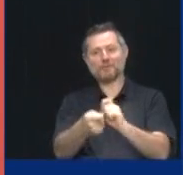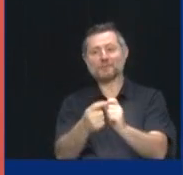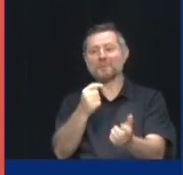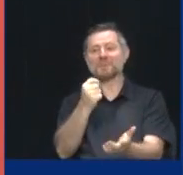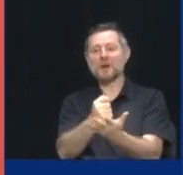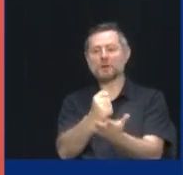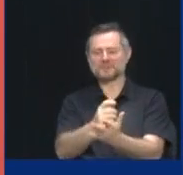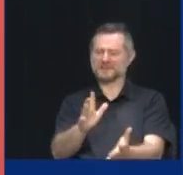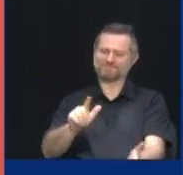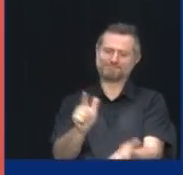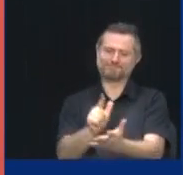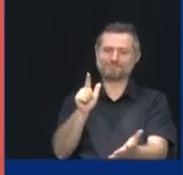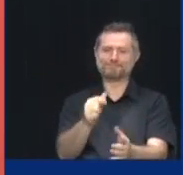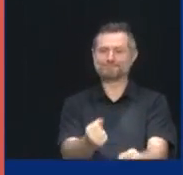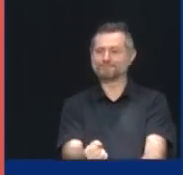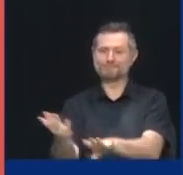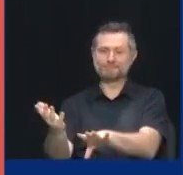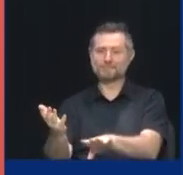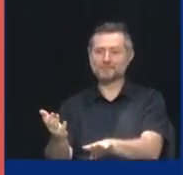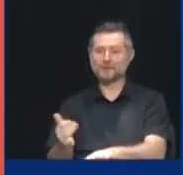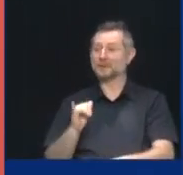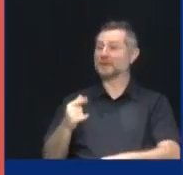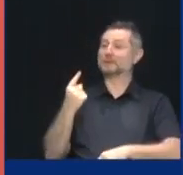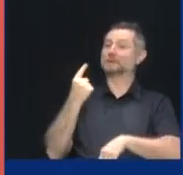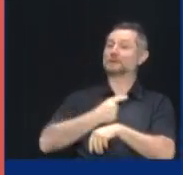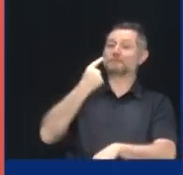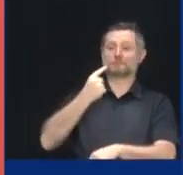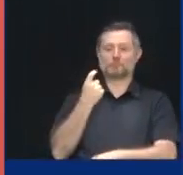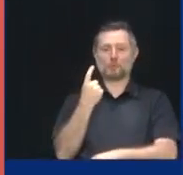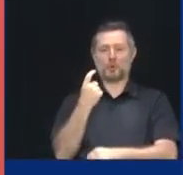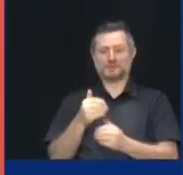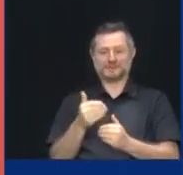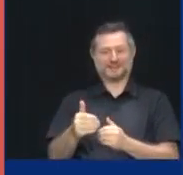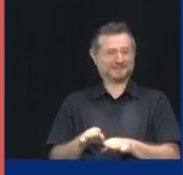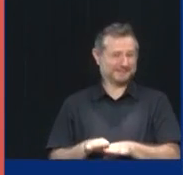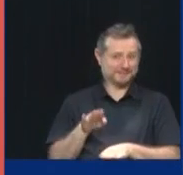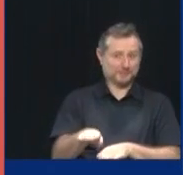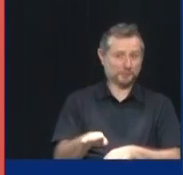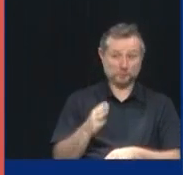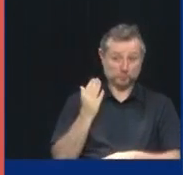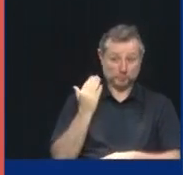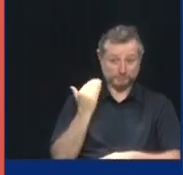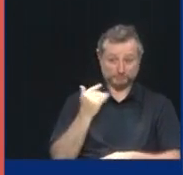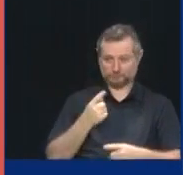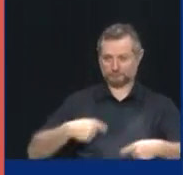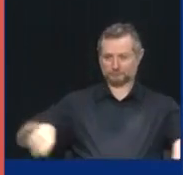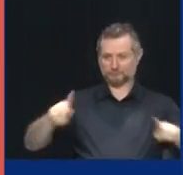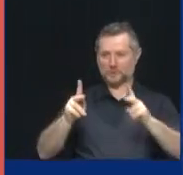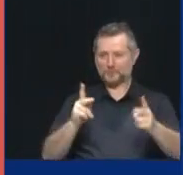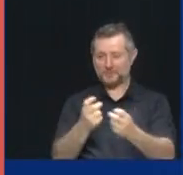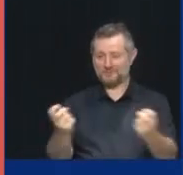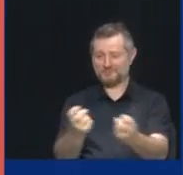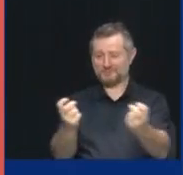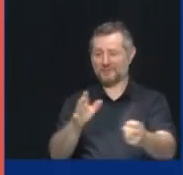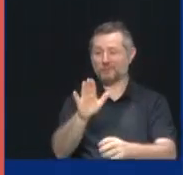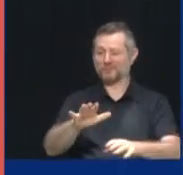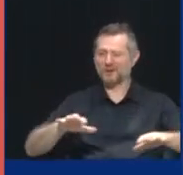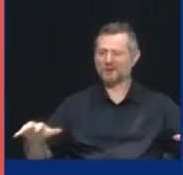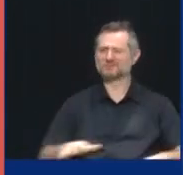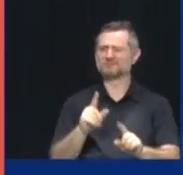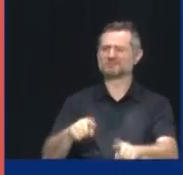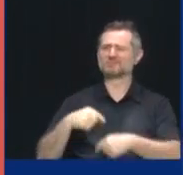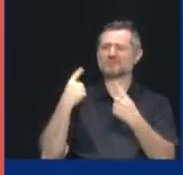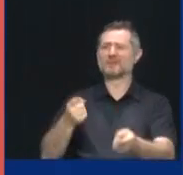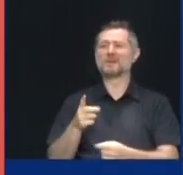And today we take that next step. And we take it because of the tireless work of the people who are sitting here, among them Donna Lieberman